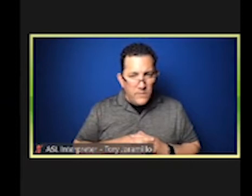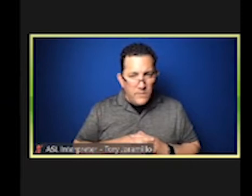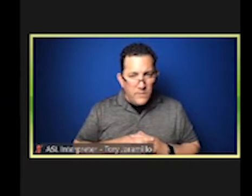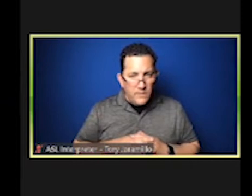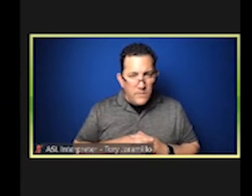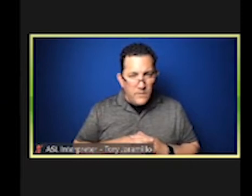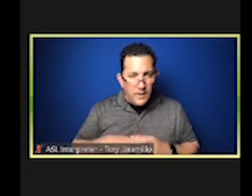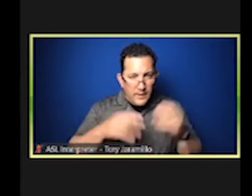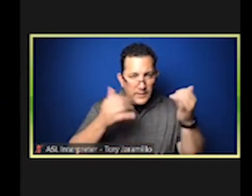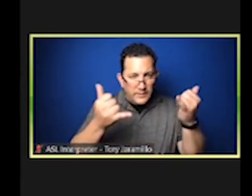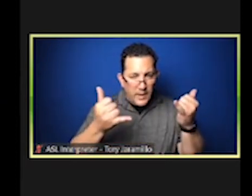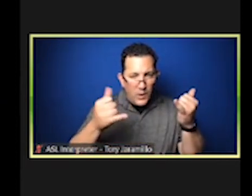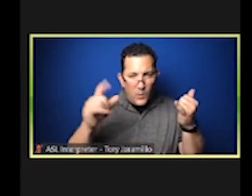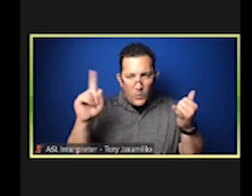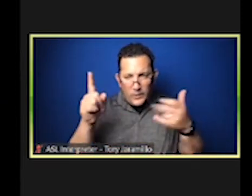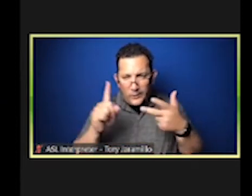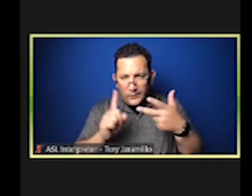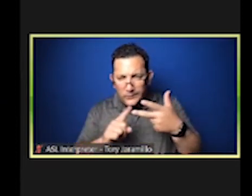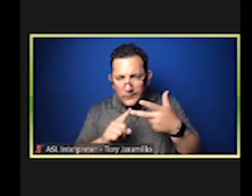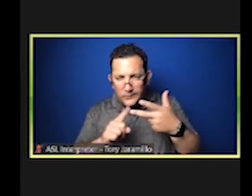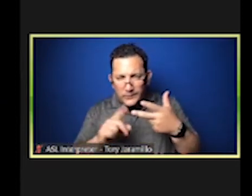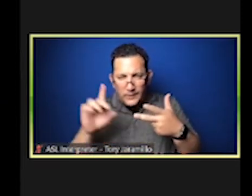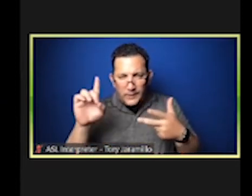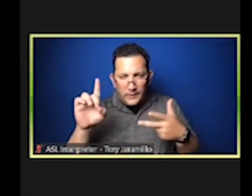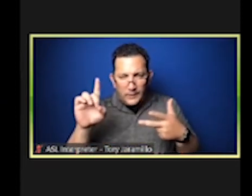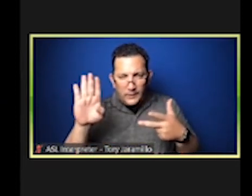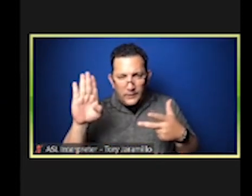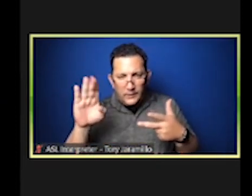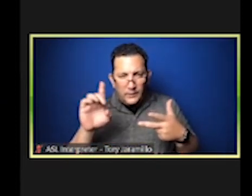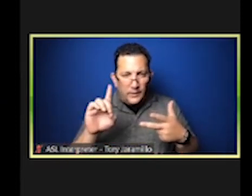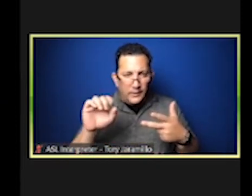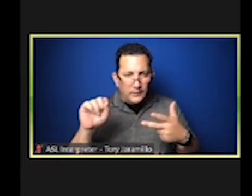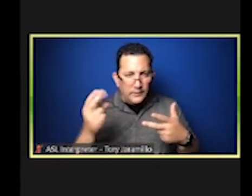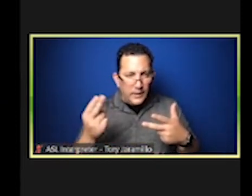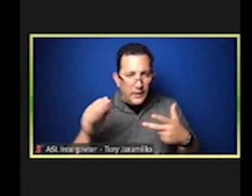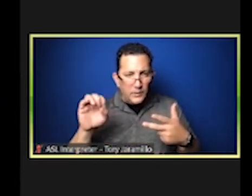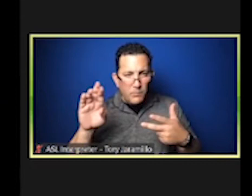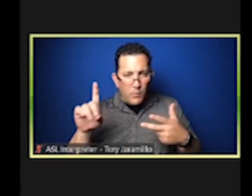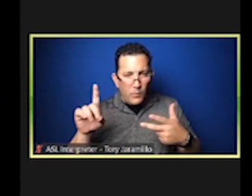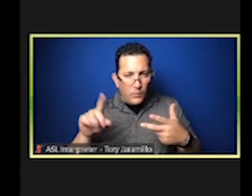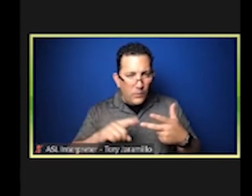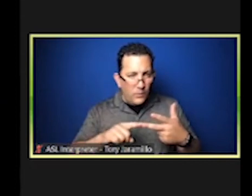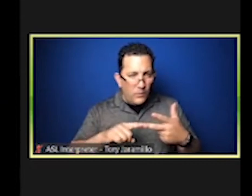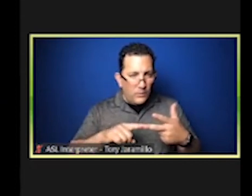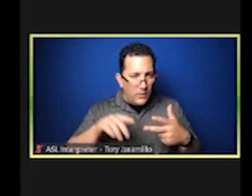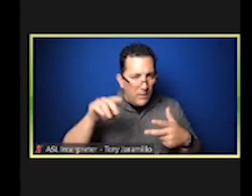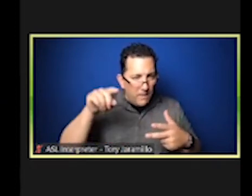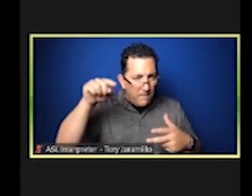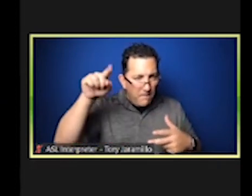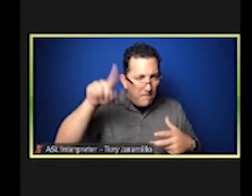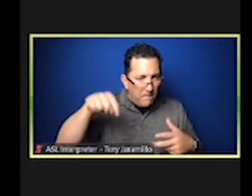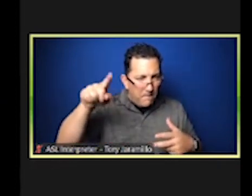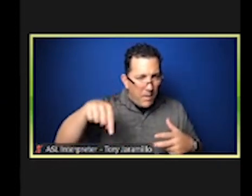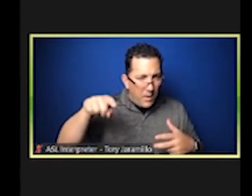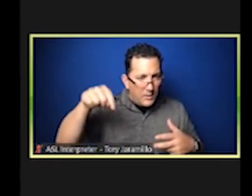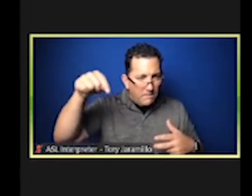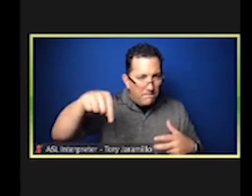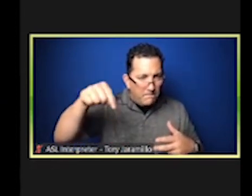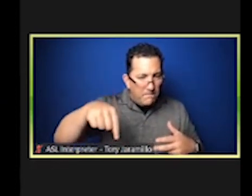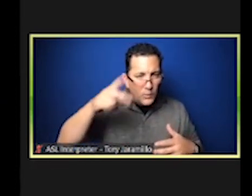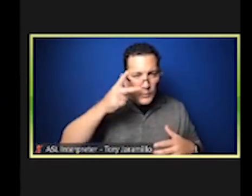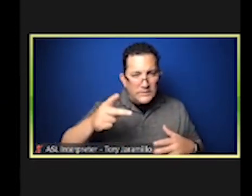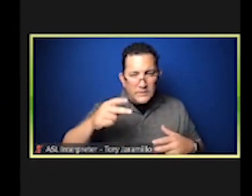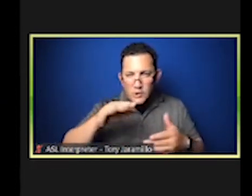And to get to the dashboard, it's the bottom graph looking